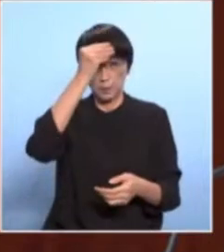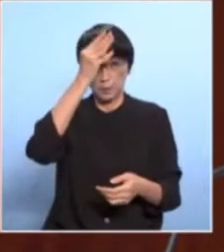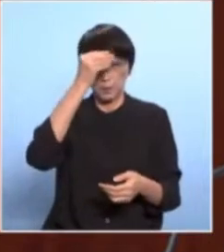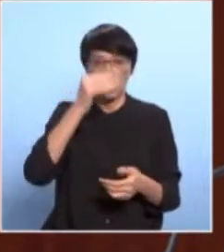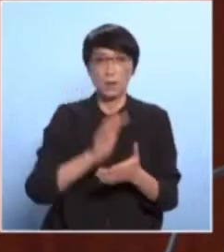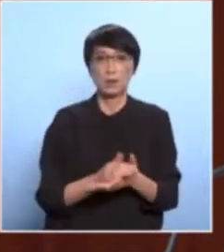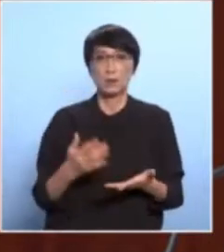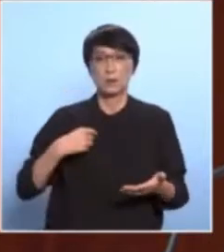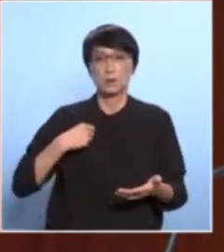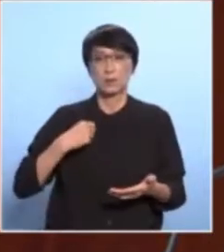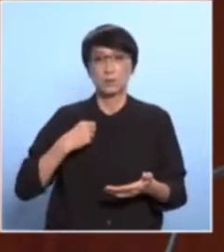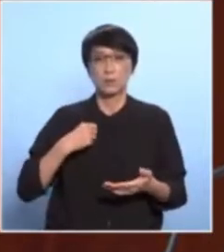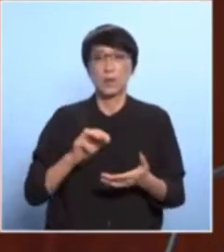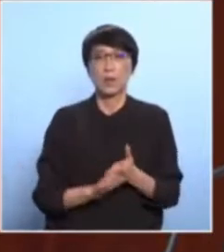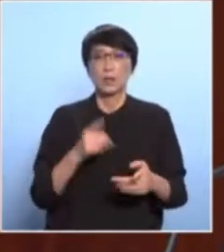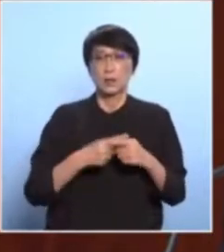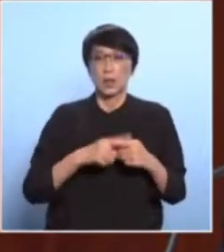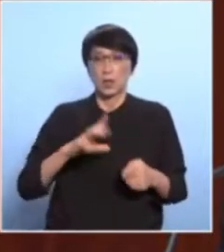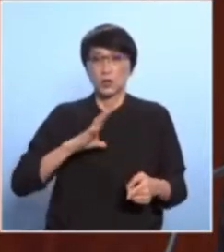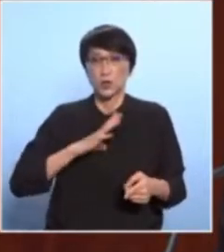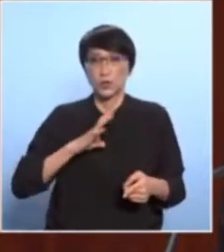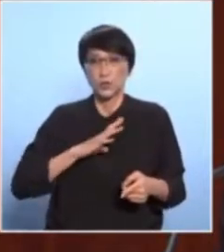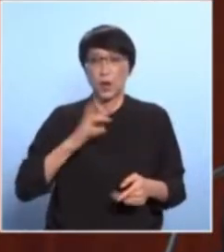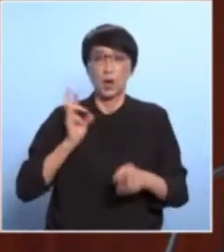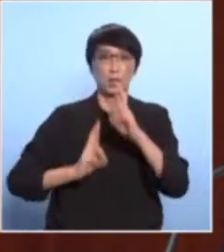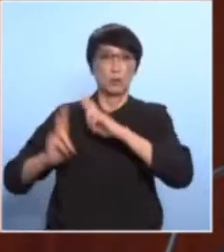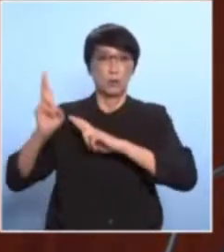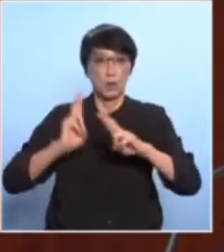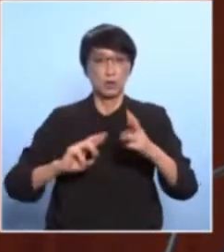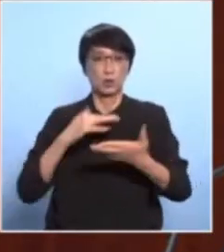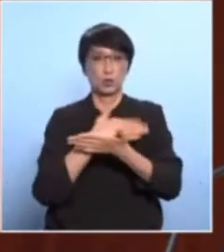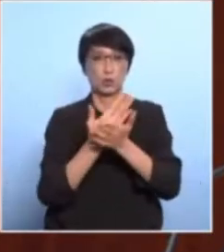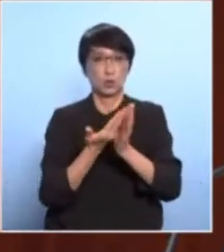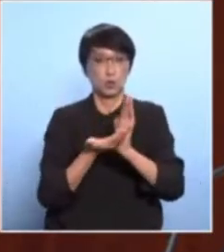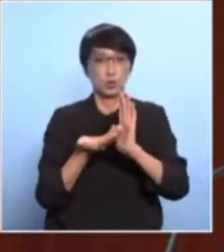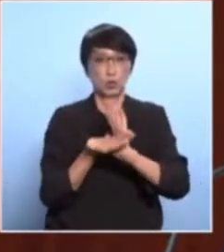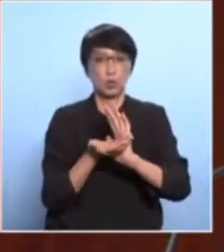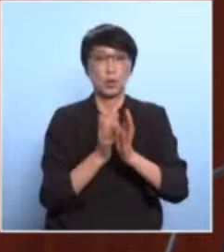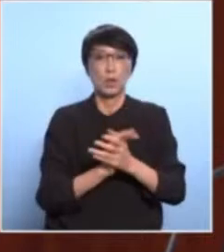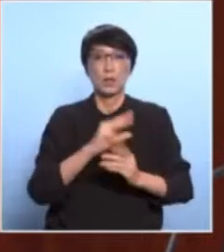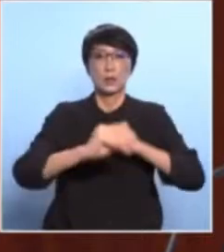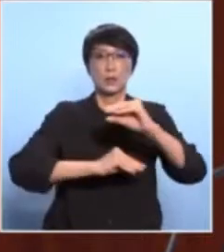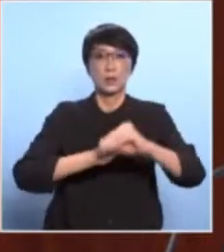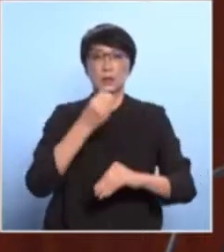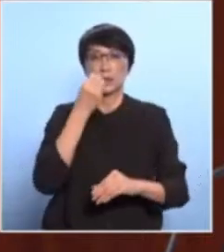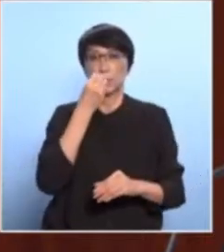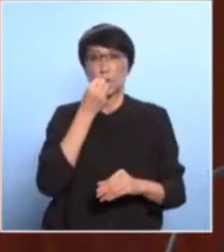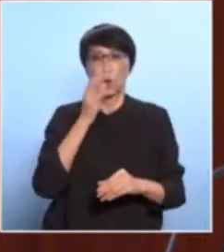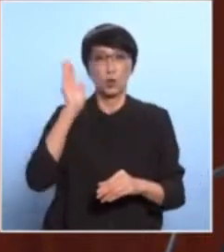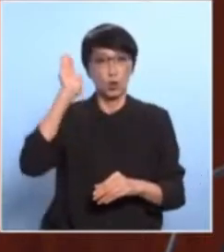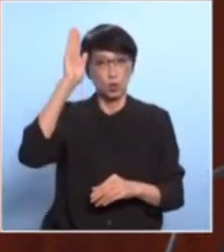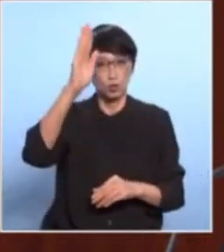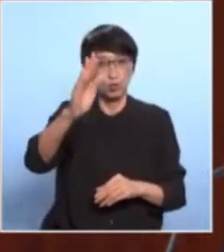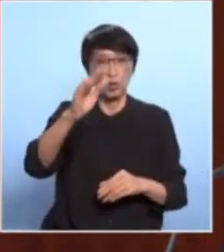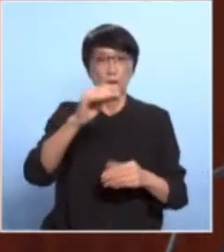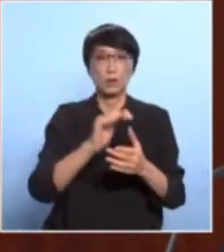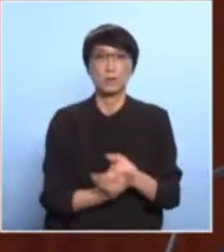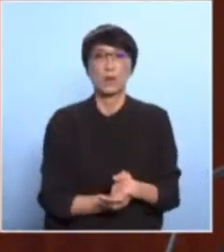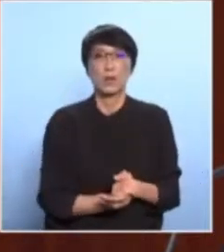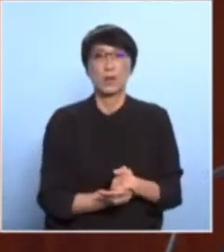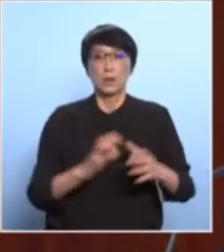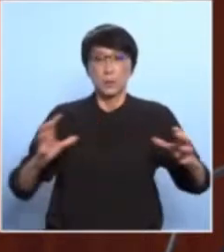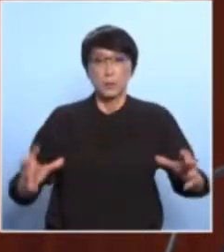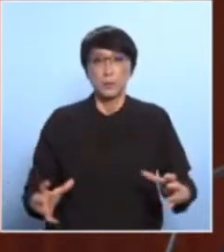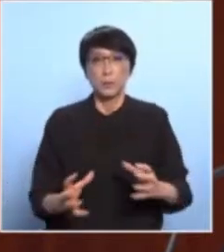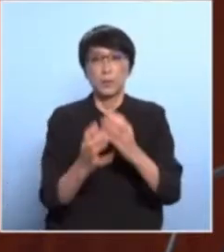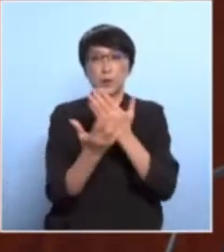history and culture of our country and national affairs, strengthen their affection for and sense of belonging to our country,